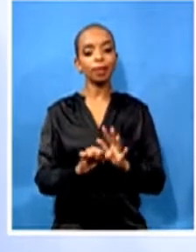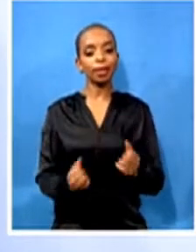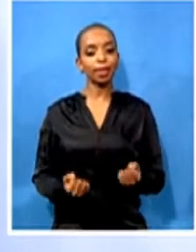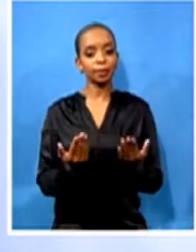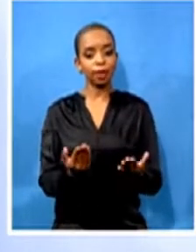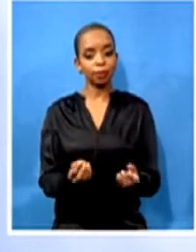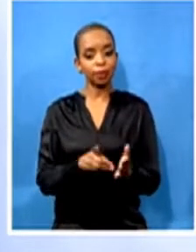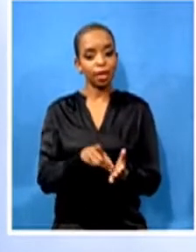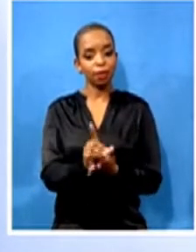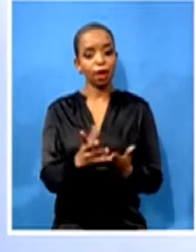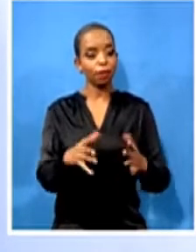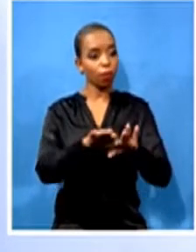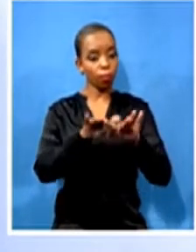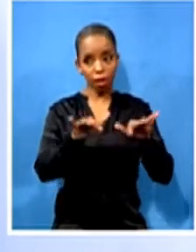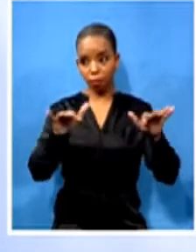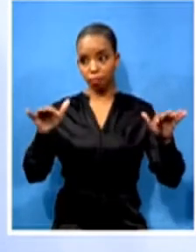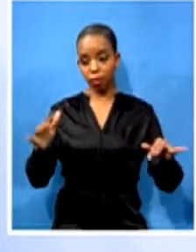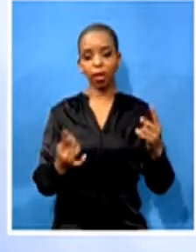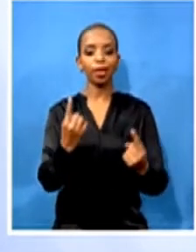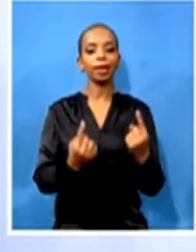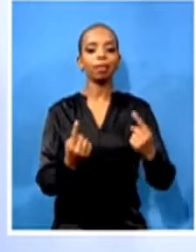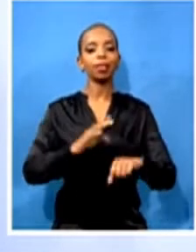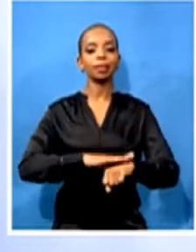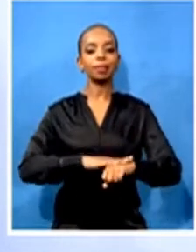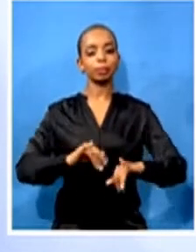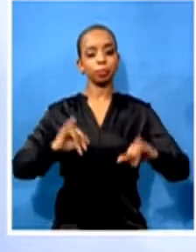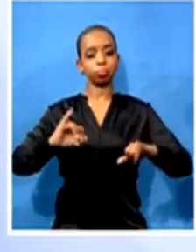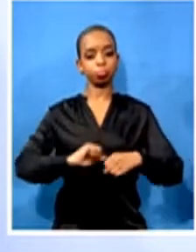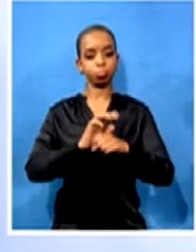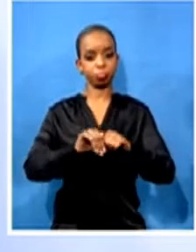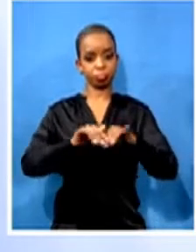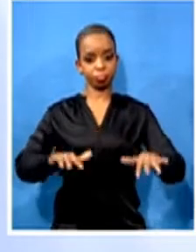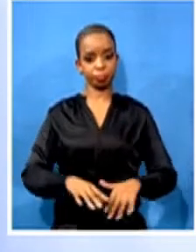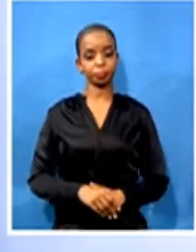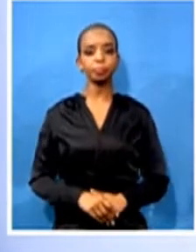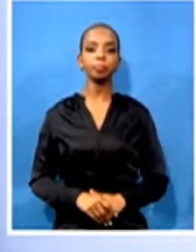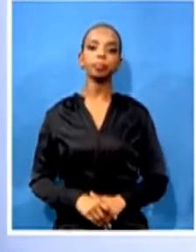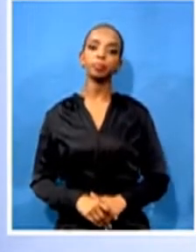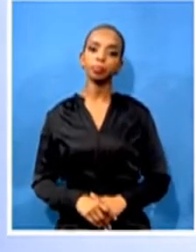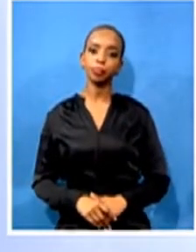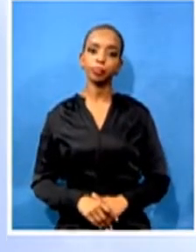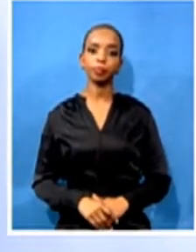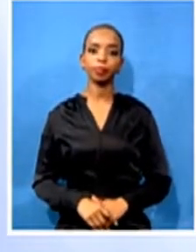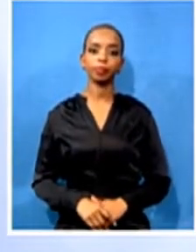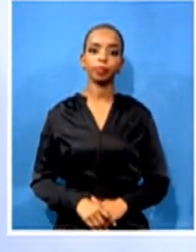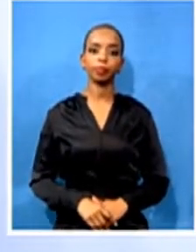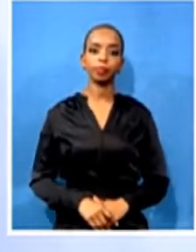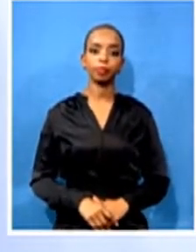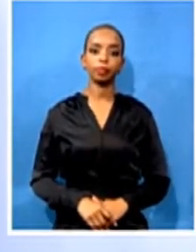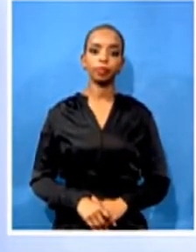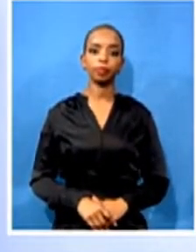at such periods as we are experiencing currently. The response by government, in